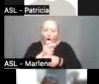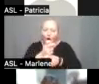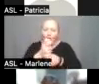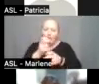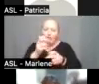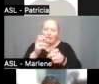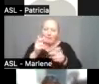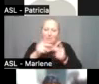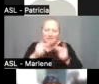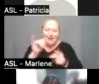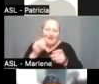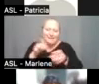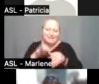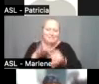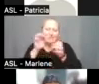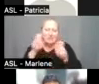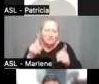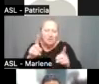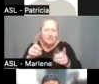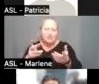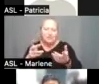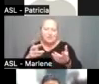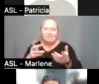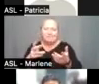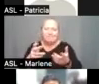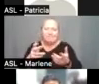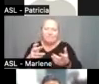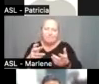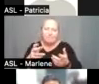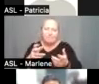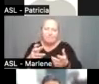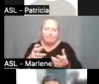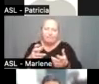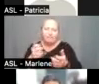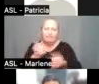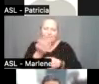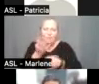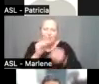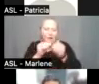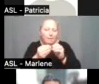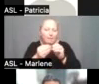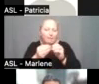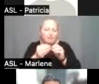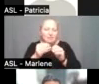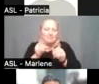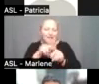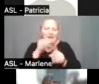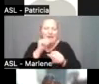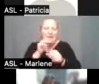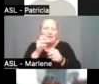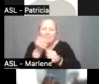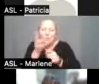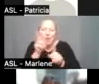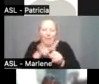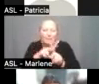education um there is just a fewer number of applicants out there and qualified